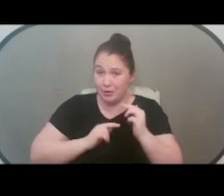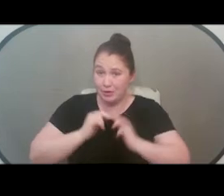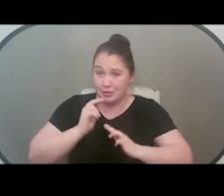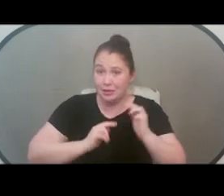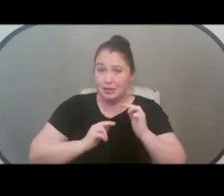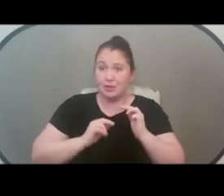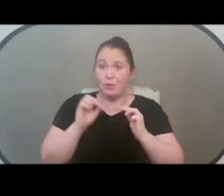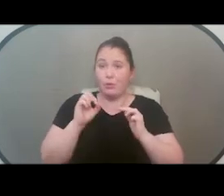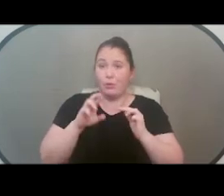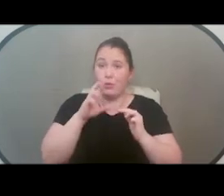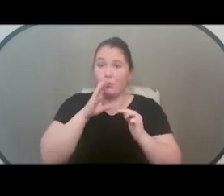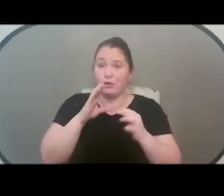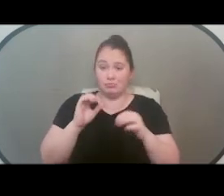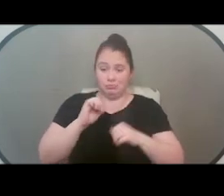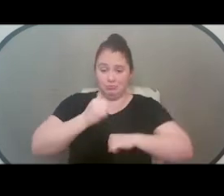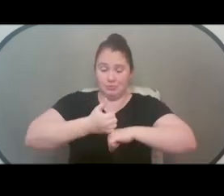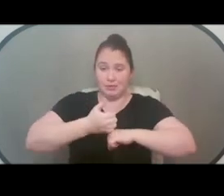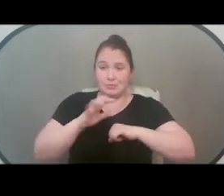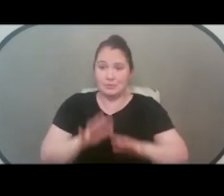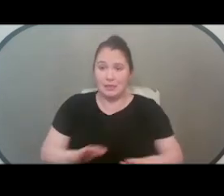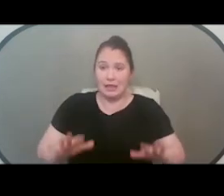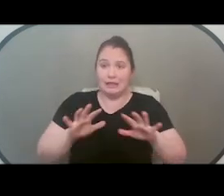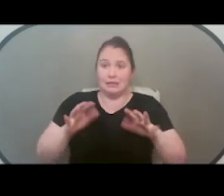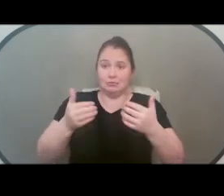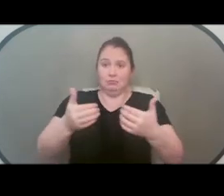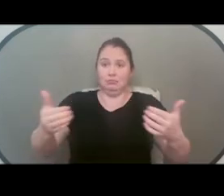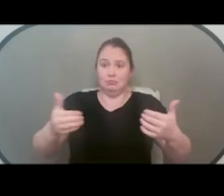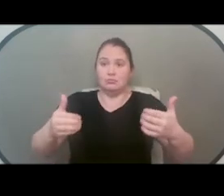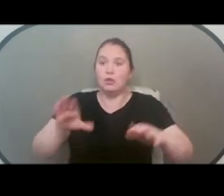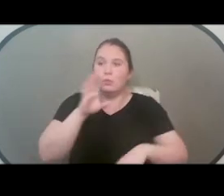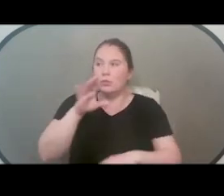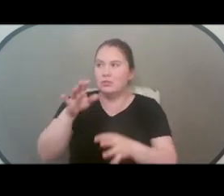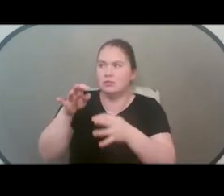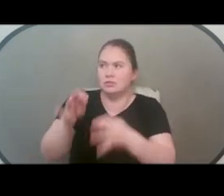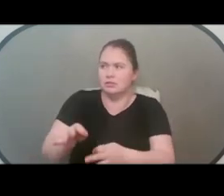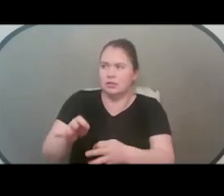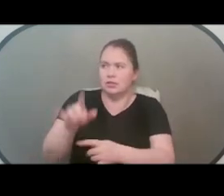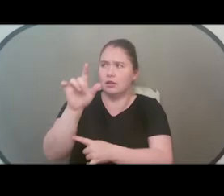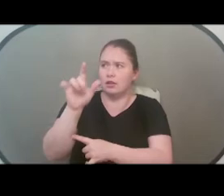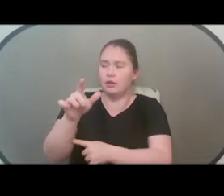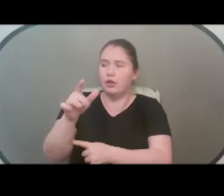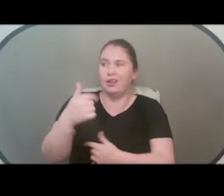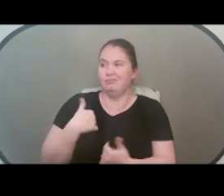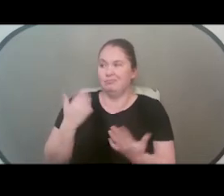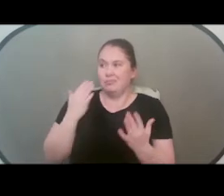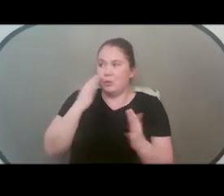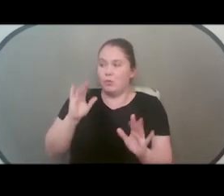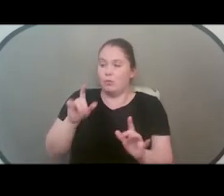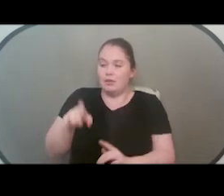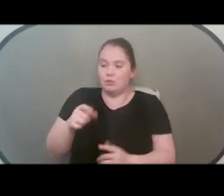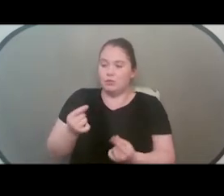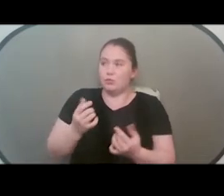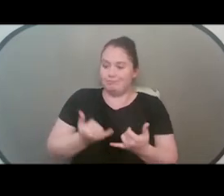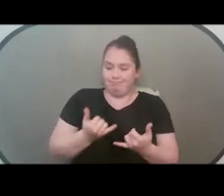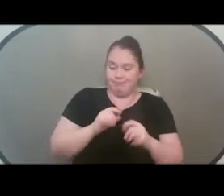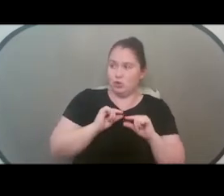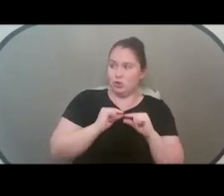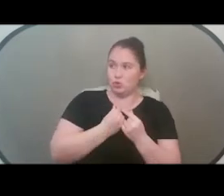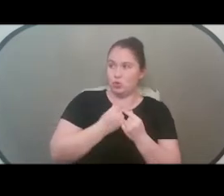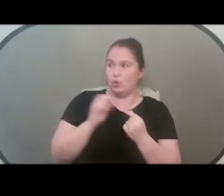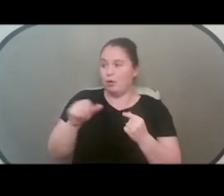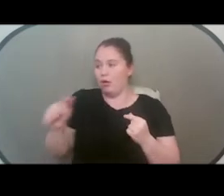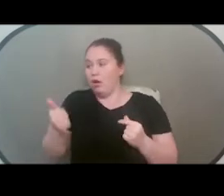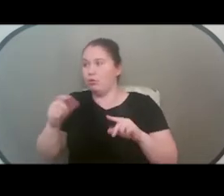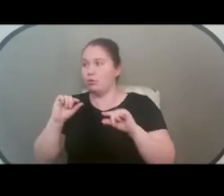be spaced out like it is currently now? To be determined. I don't know what we have to work with this group or other groups, you